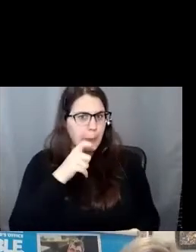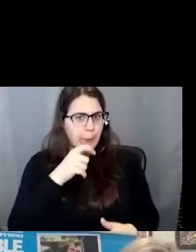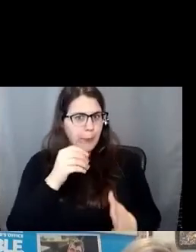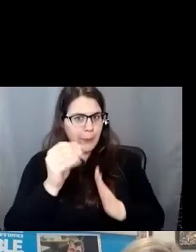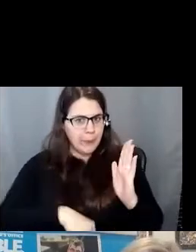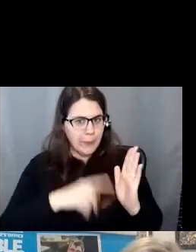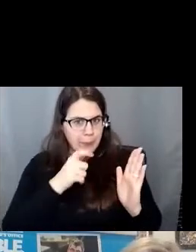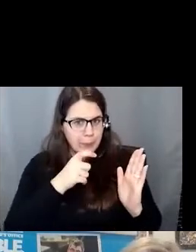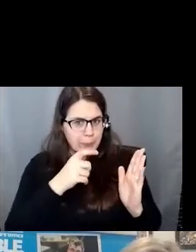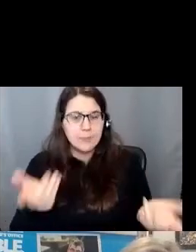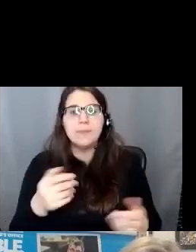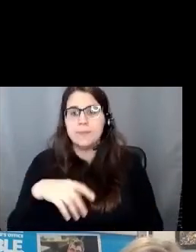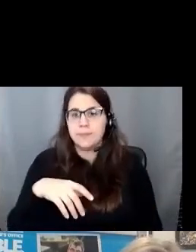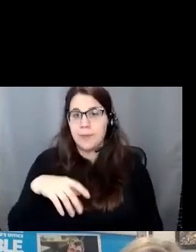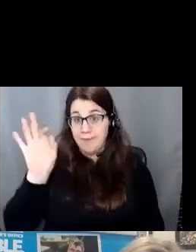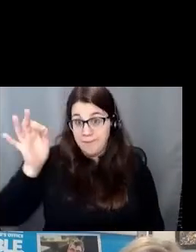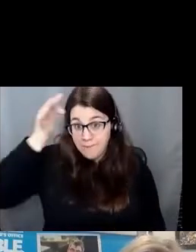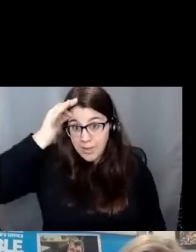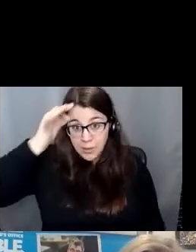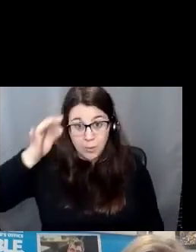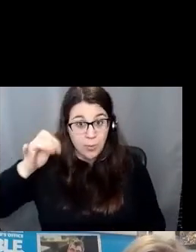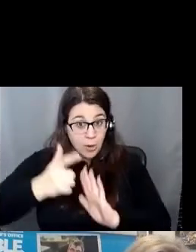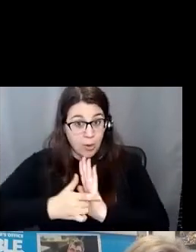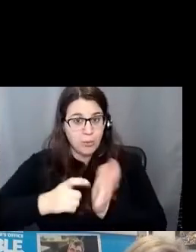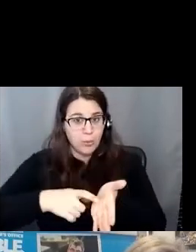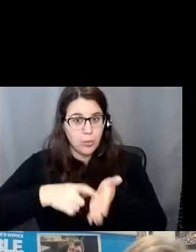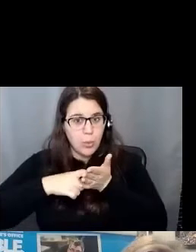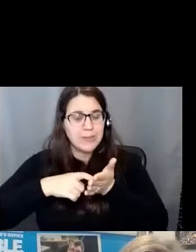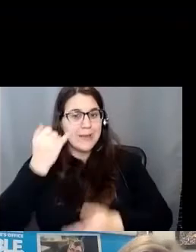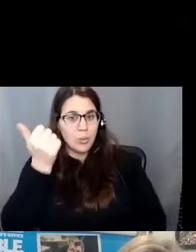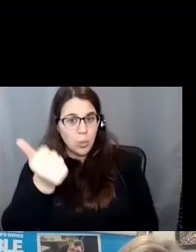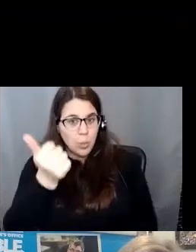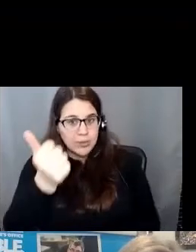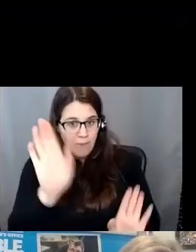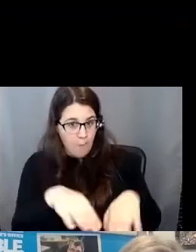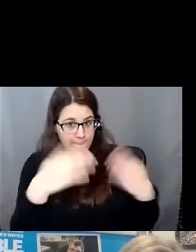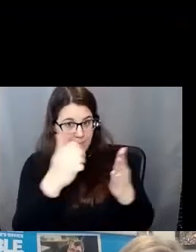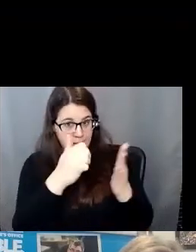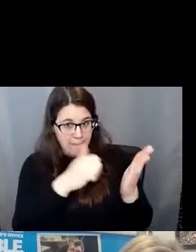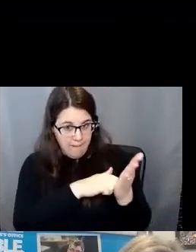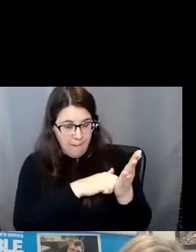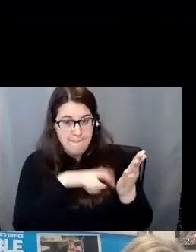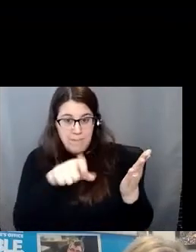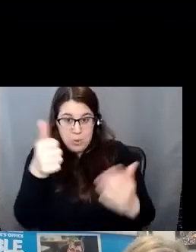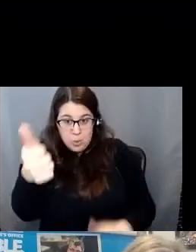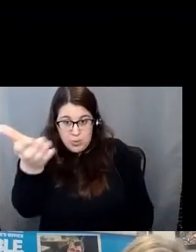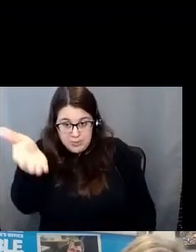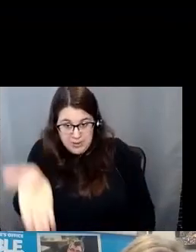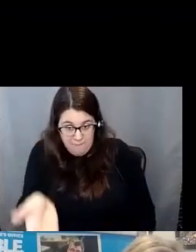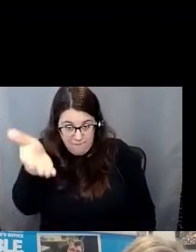enrollment, the Federal ABLE Act requires that the person opening the account be either the individual with a disability